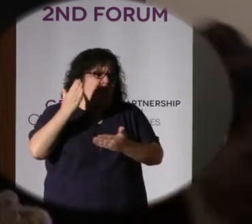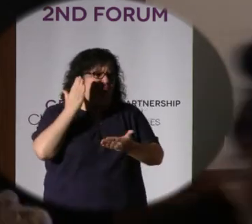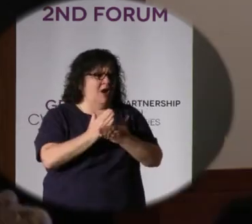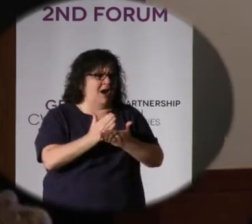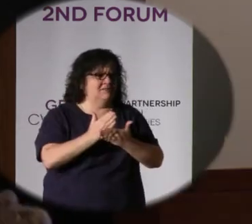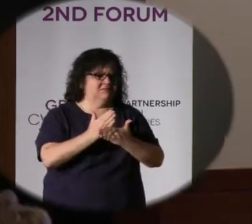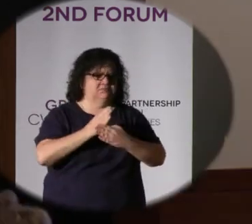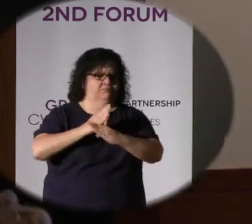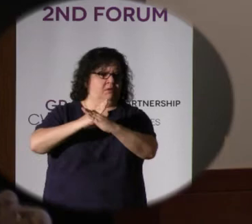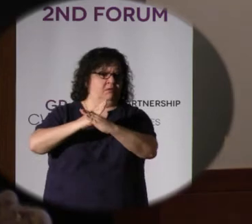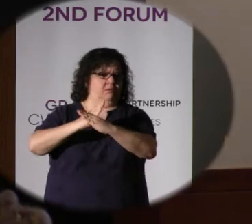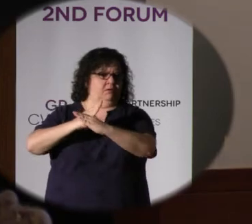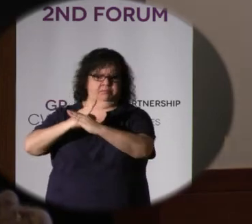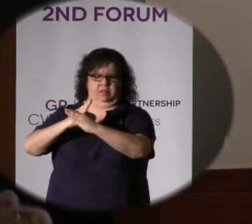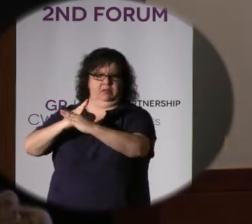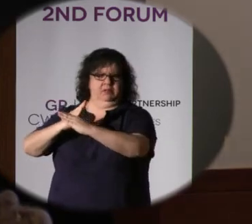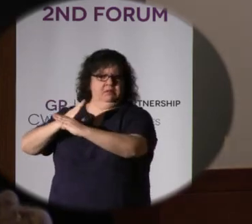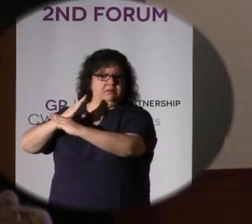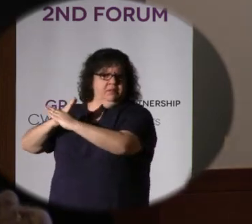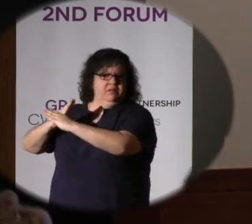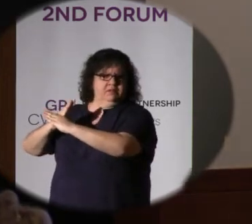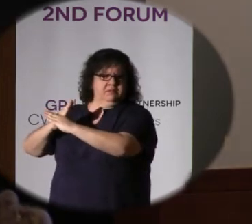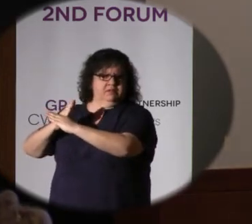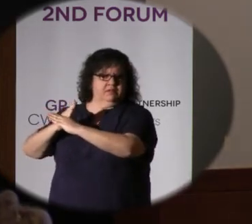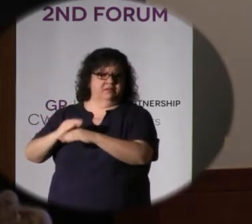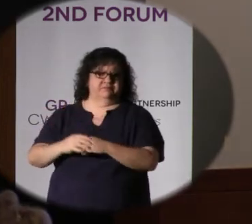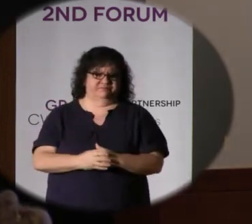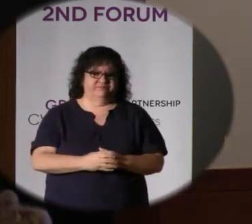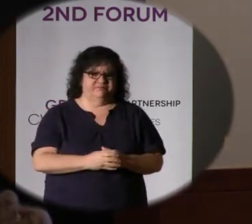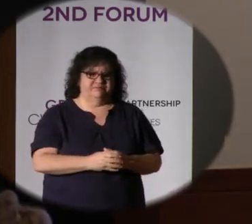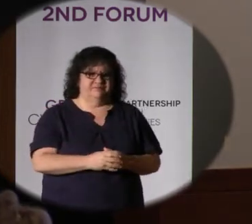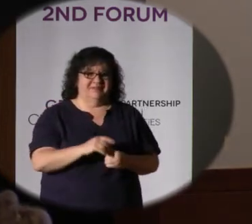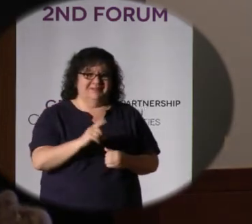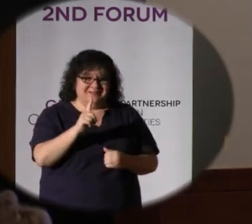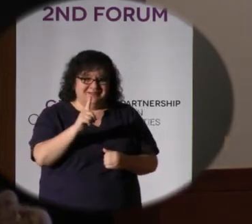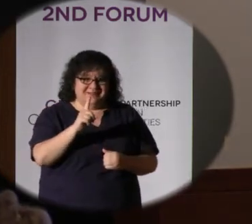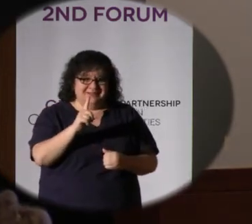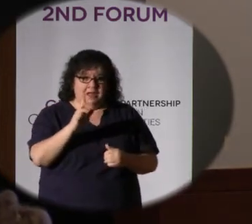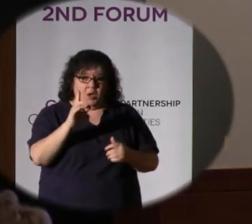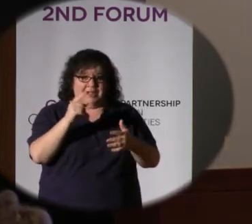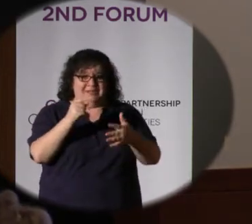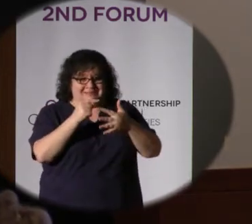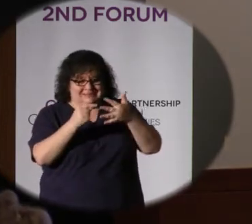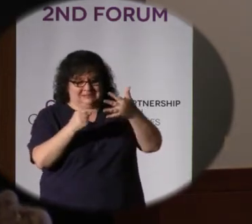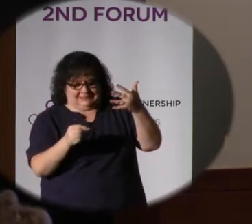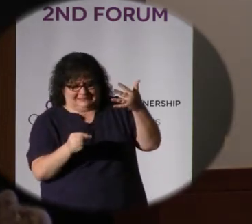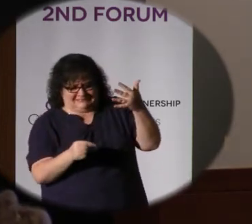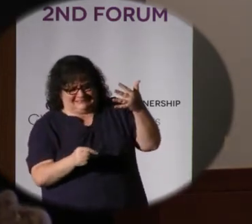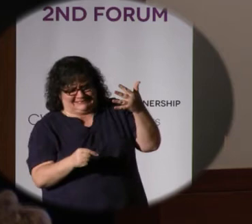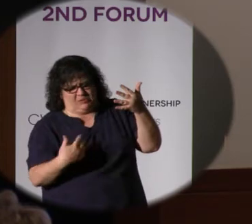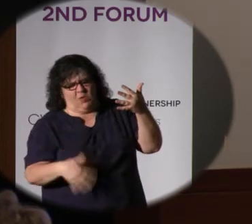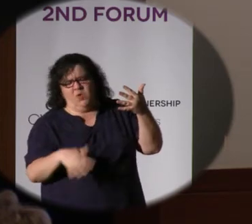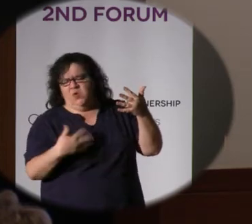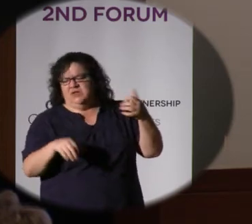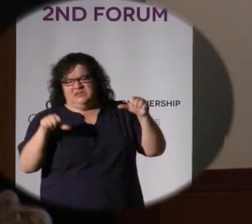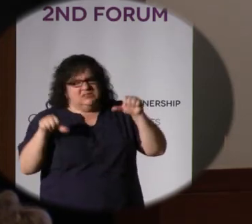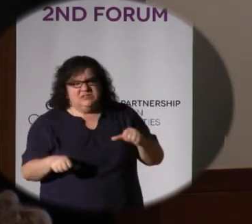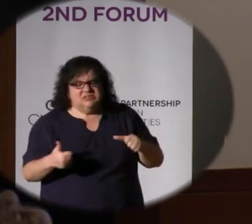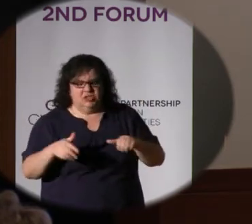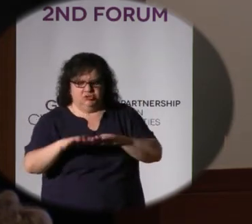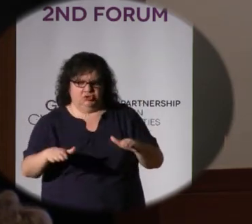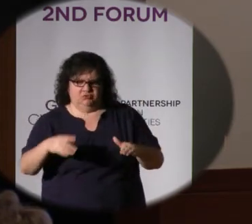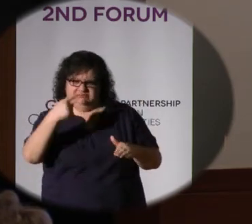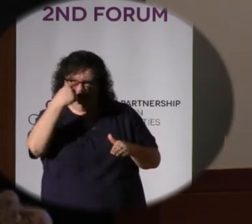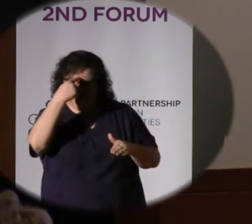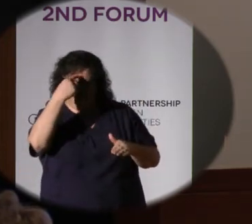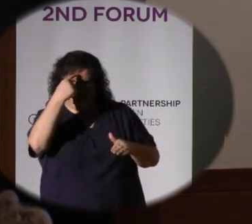children with developmental impairment, and more so during times of